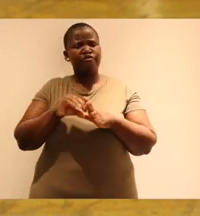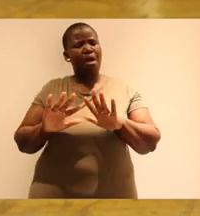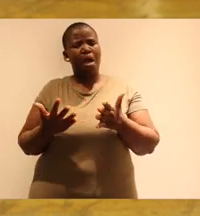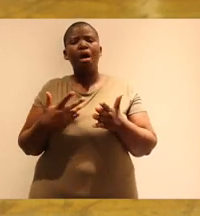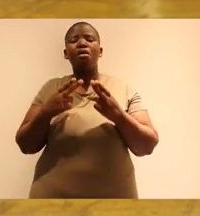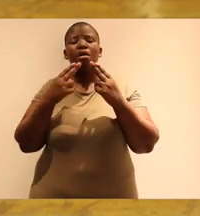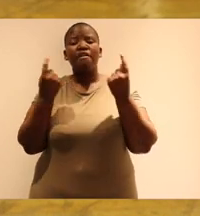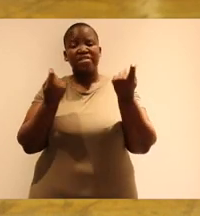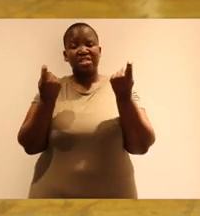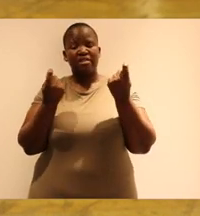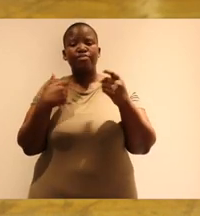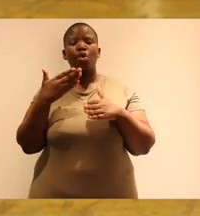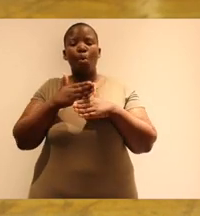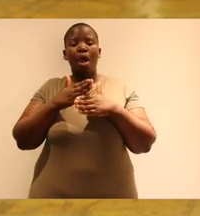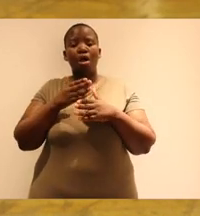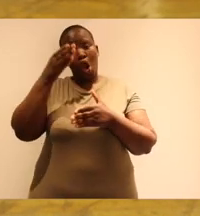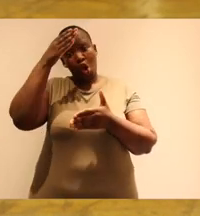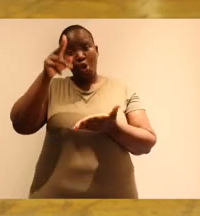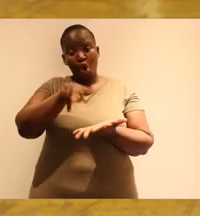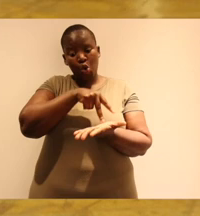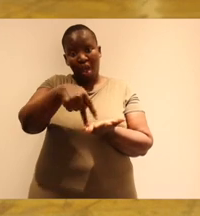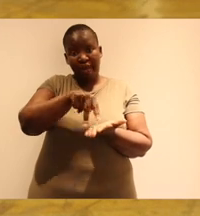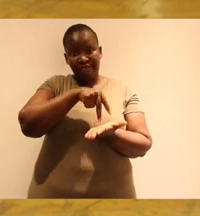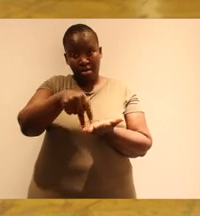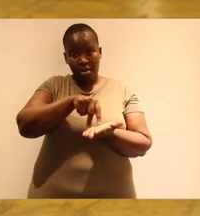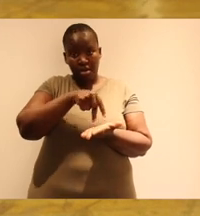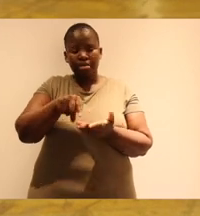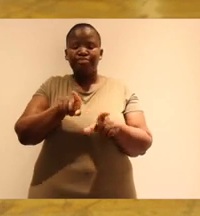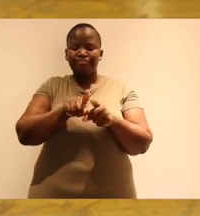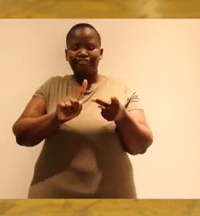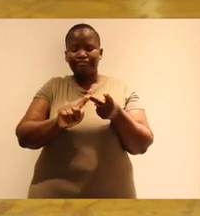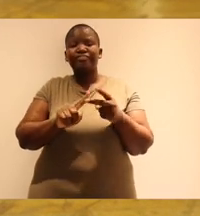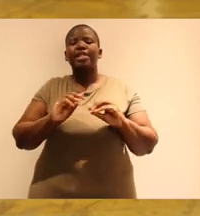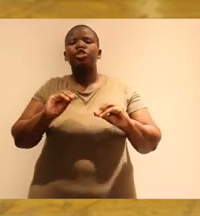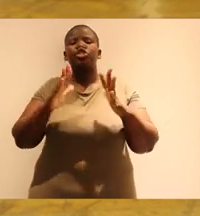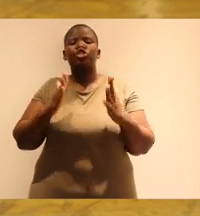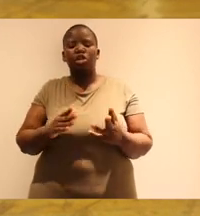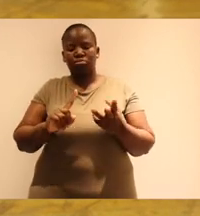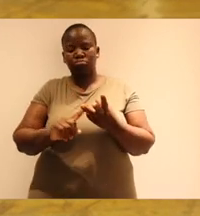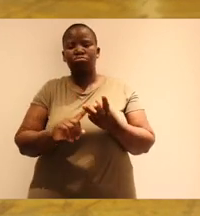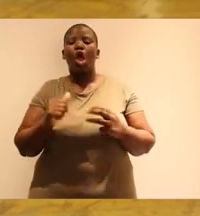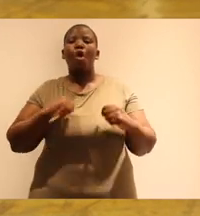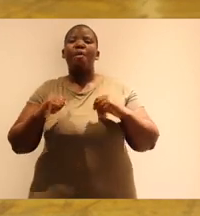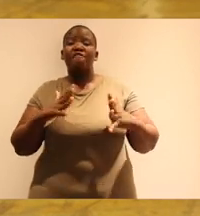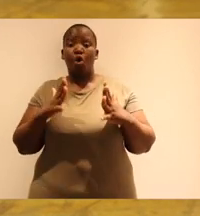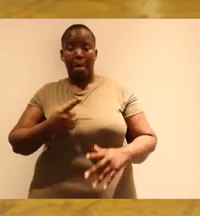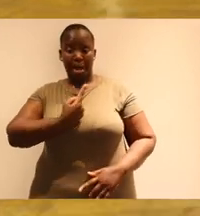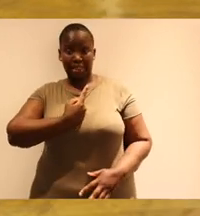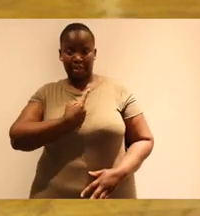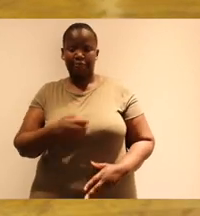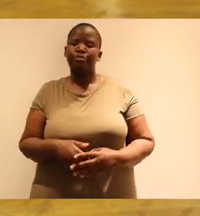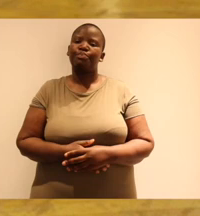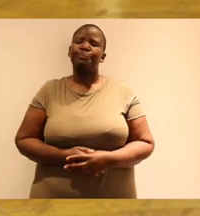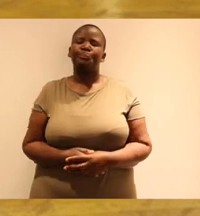I work as a choreographer and a teacher and also a performer myself.